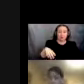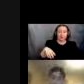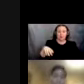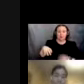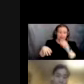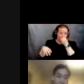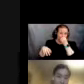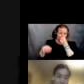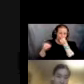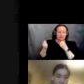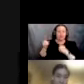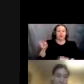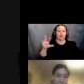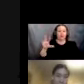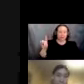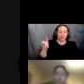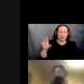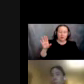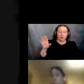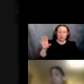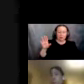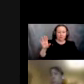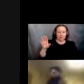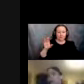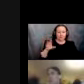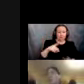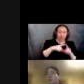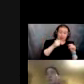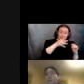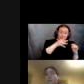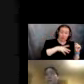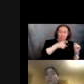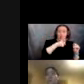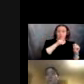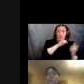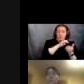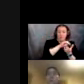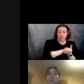not. And of course, Japanese women who married